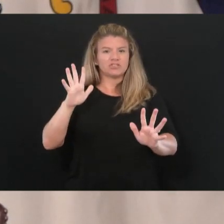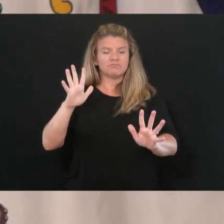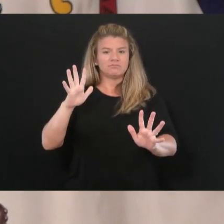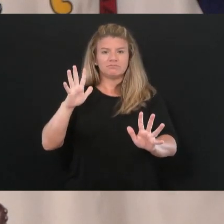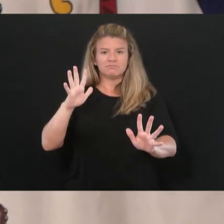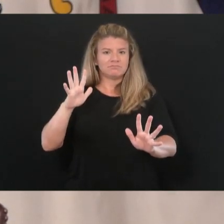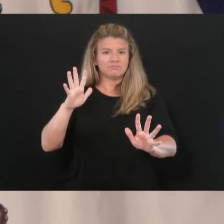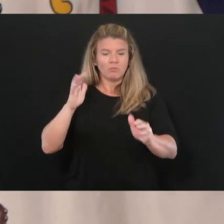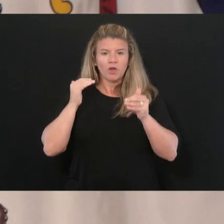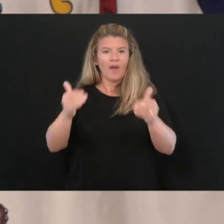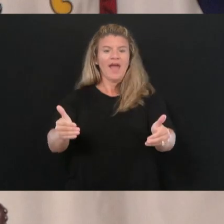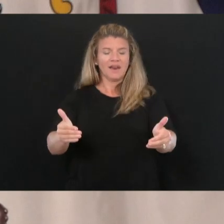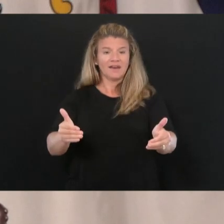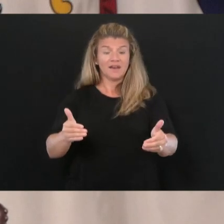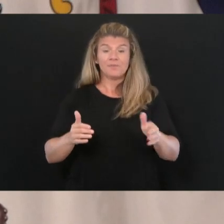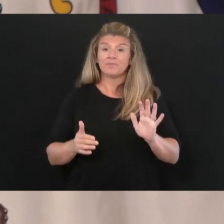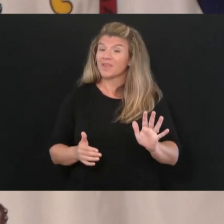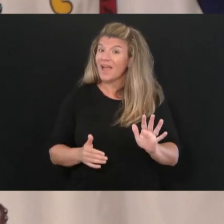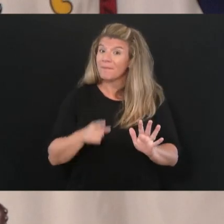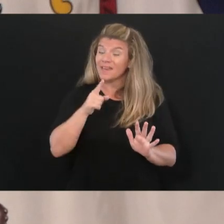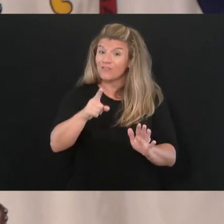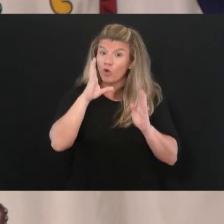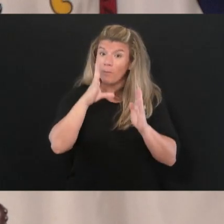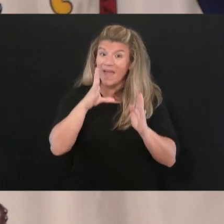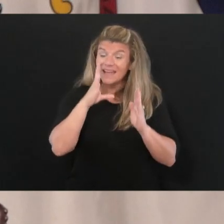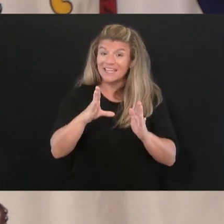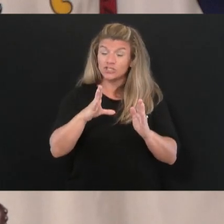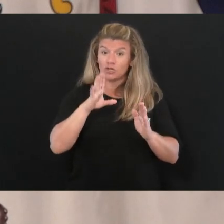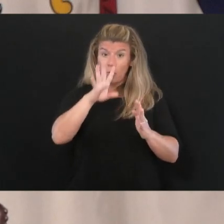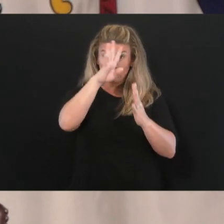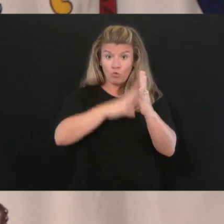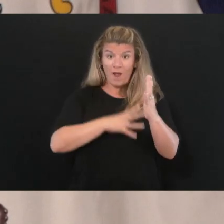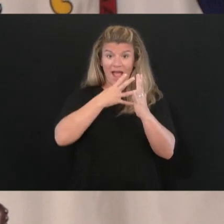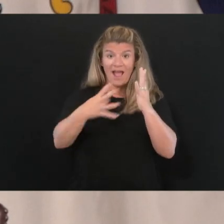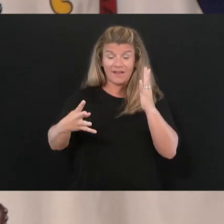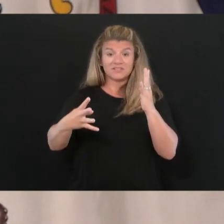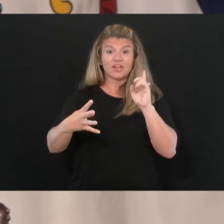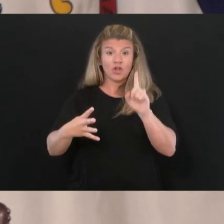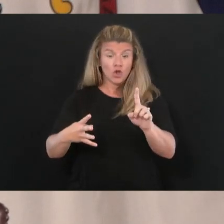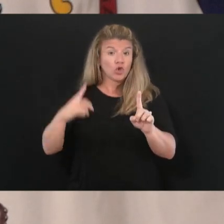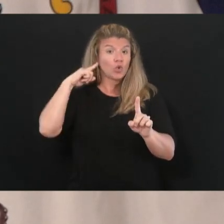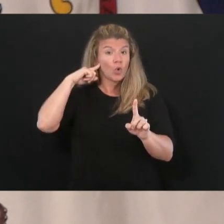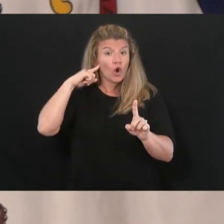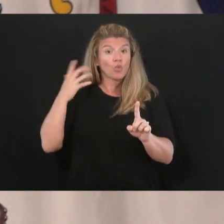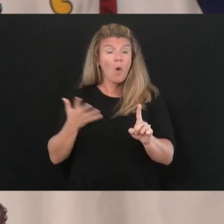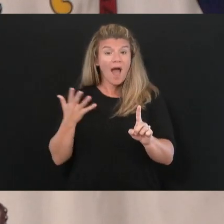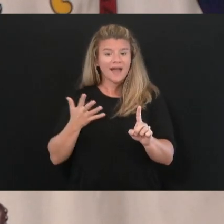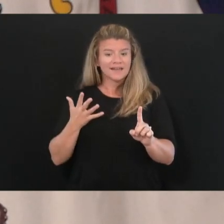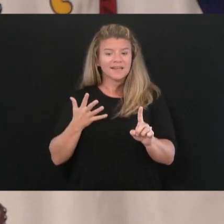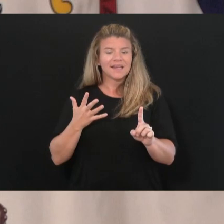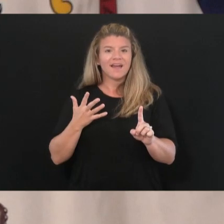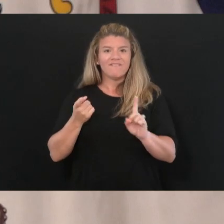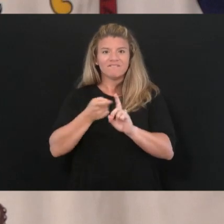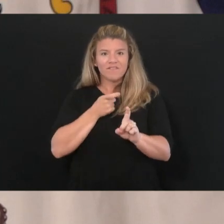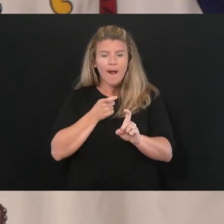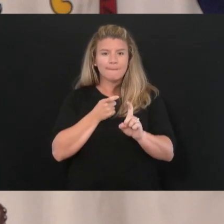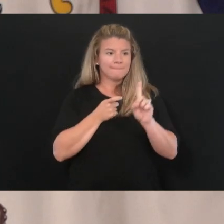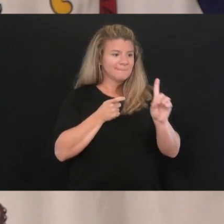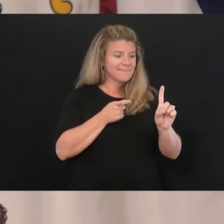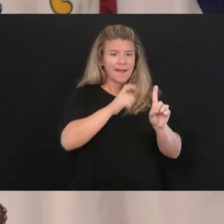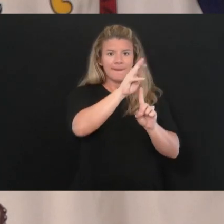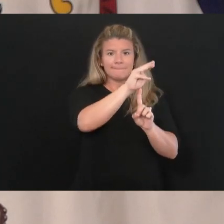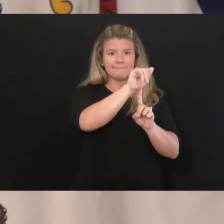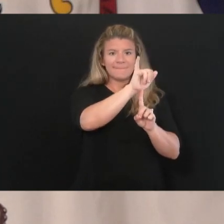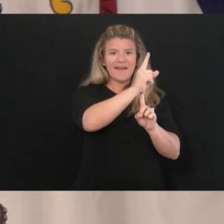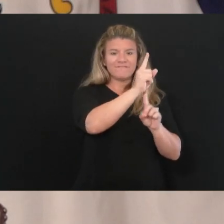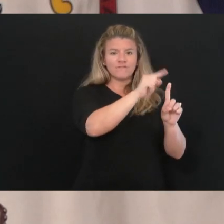everything. Now, if you had paid really attention to those graphs, you would have heard me say, up through a period of about May the